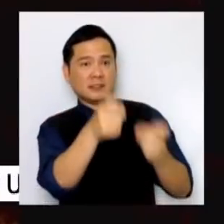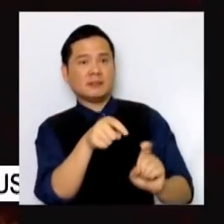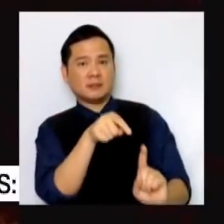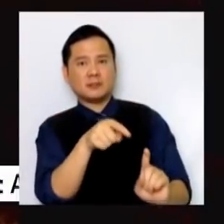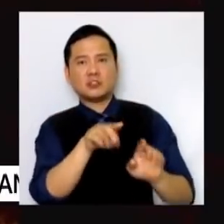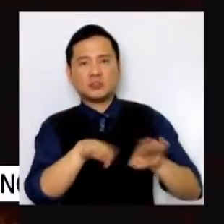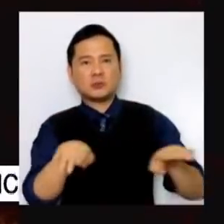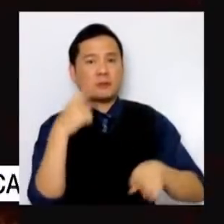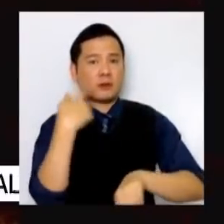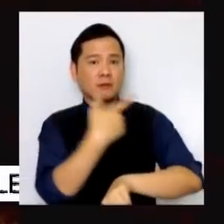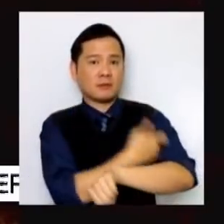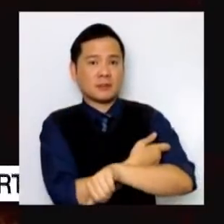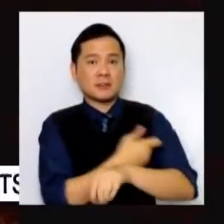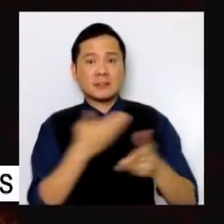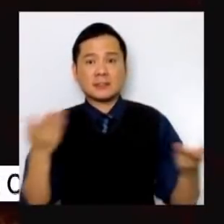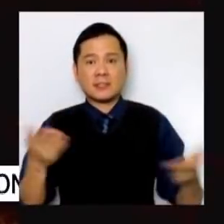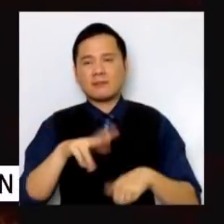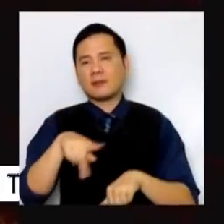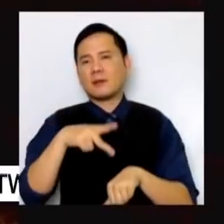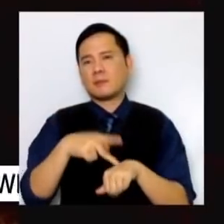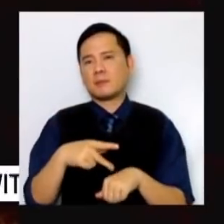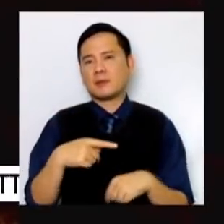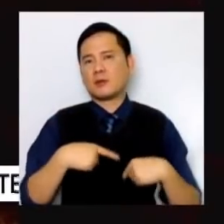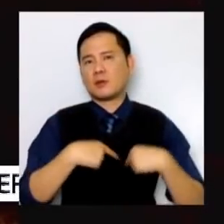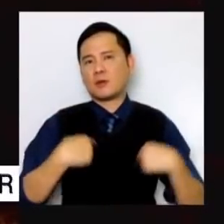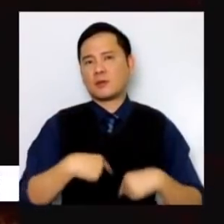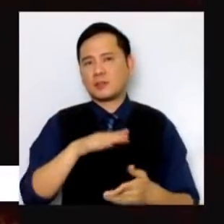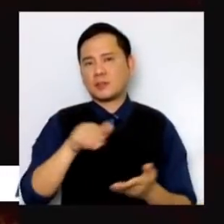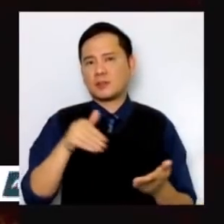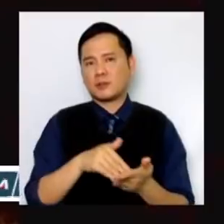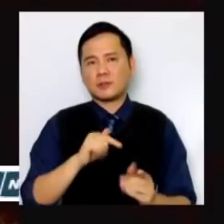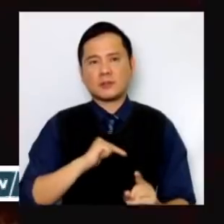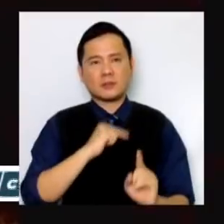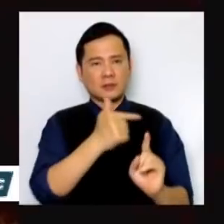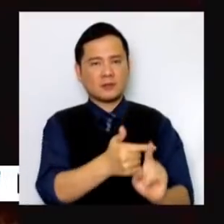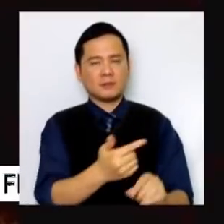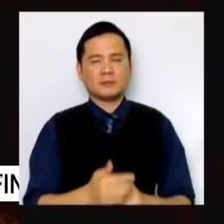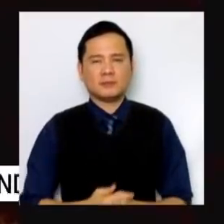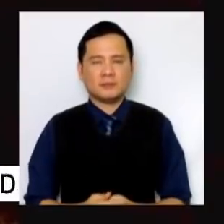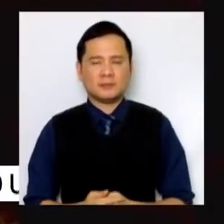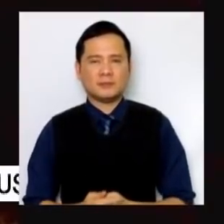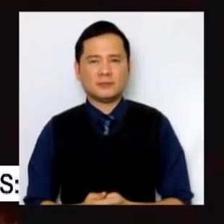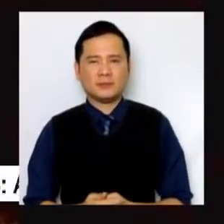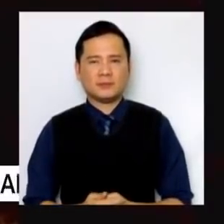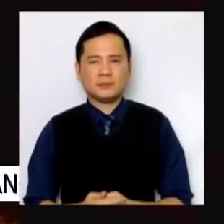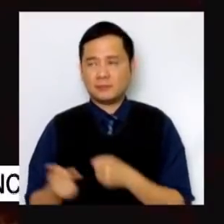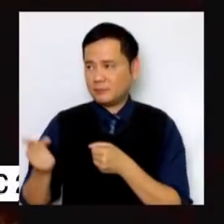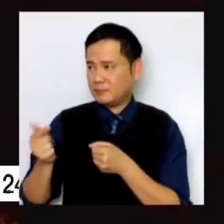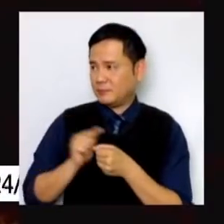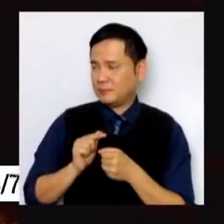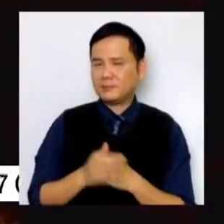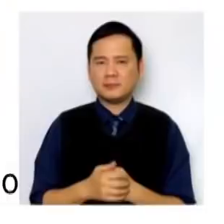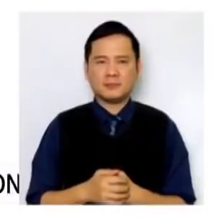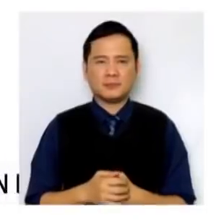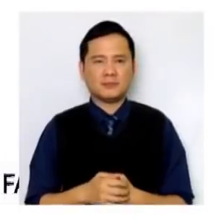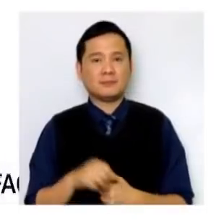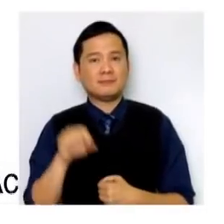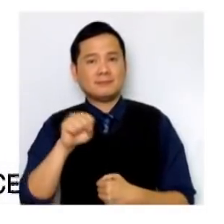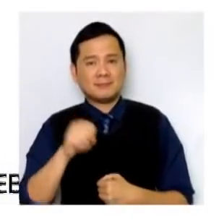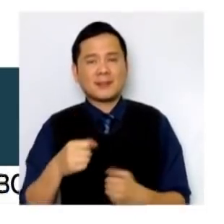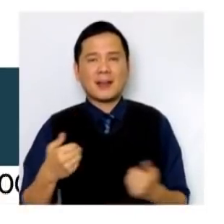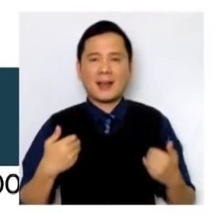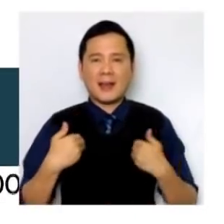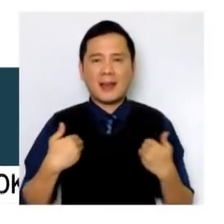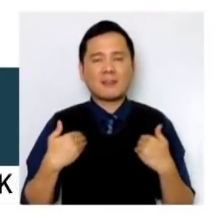on the situation there with our very own Zian Ambrosio. Zian, go ahead. Carmina, complete entertainment was given